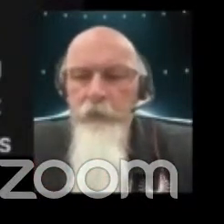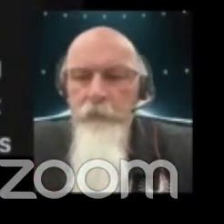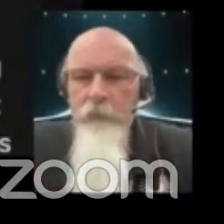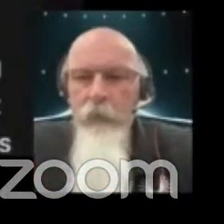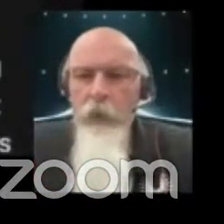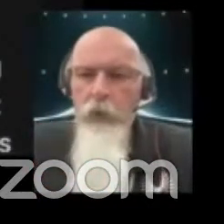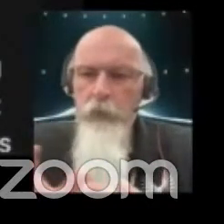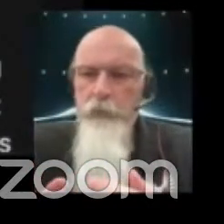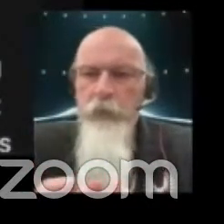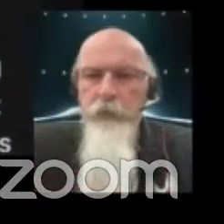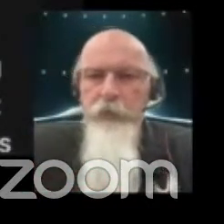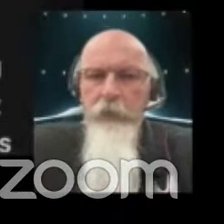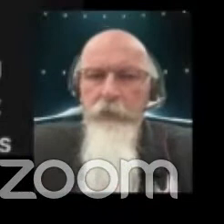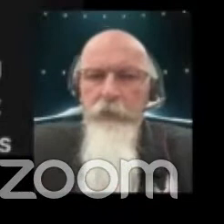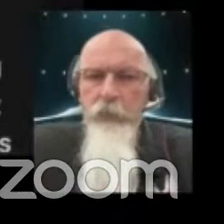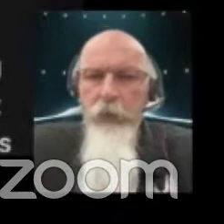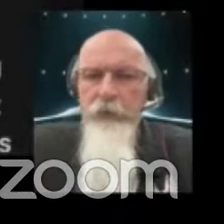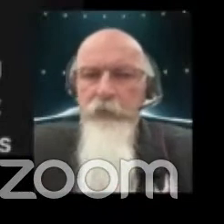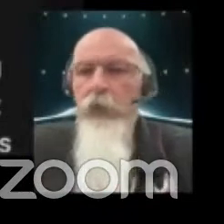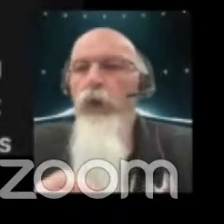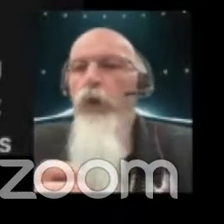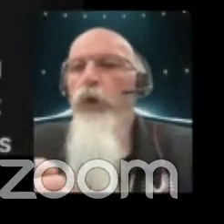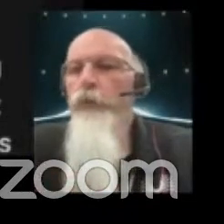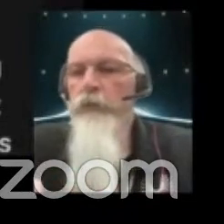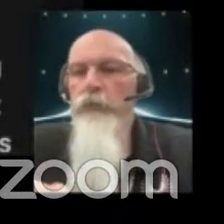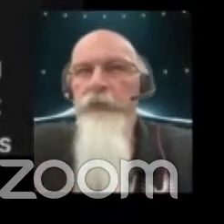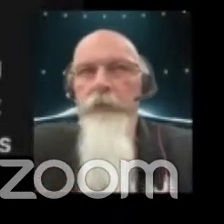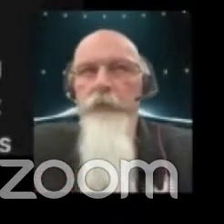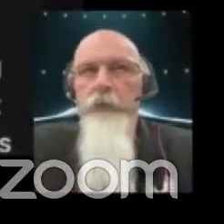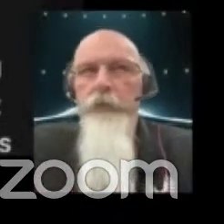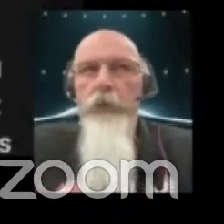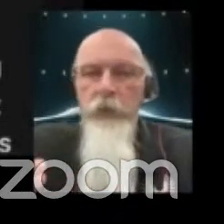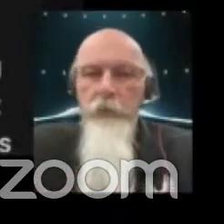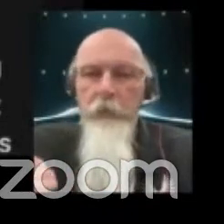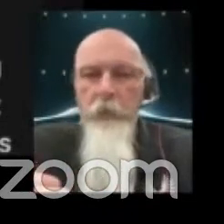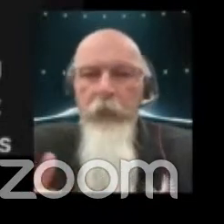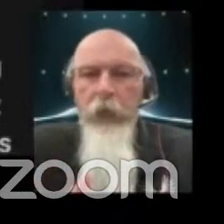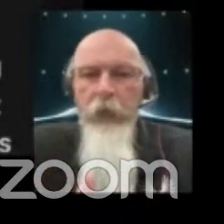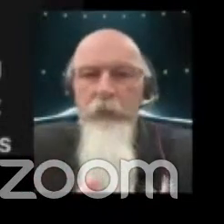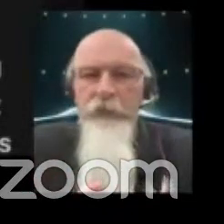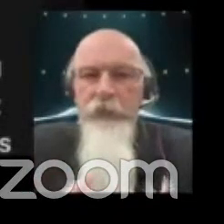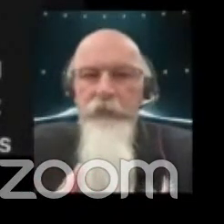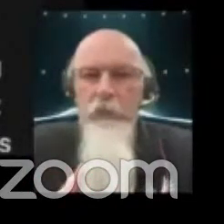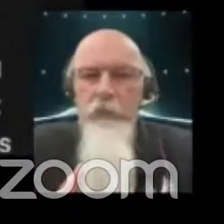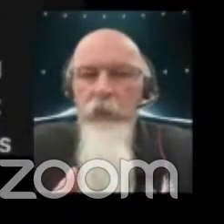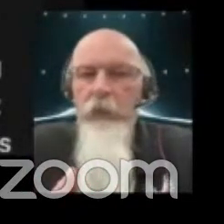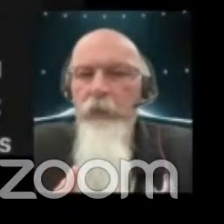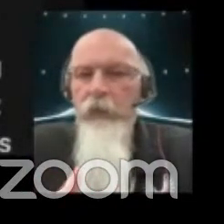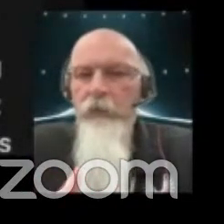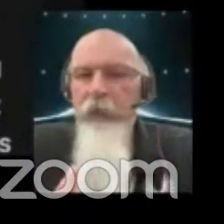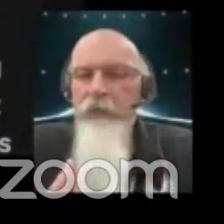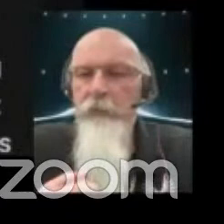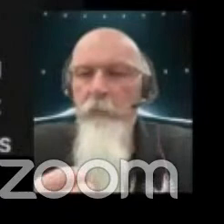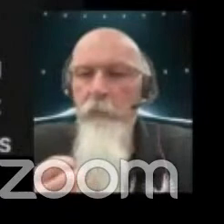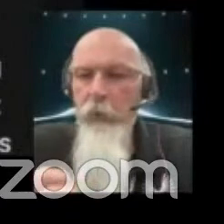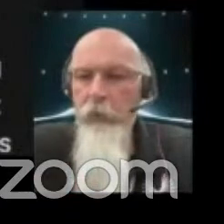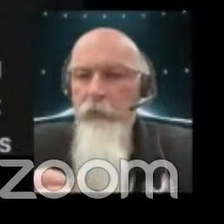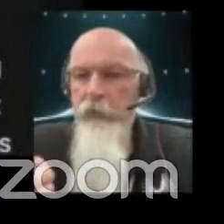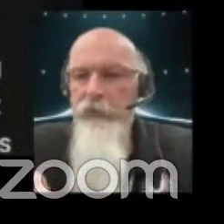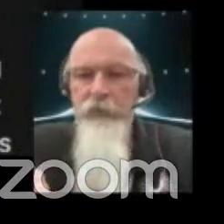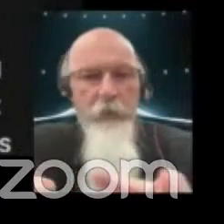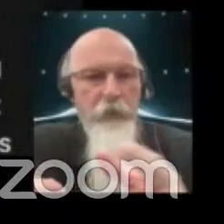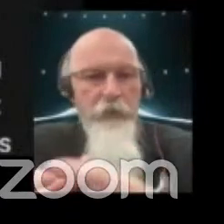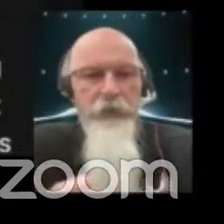those ethics who's put those standards in places who are the researchers who are the people Behind These systems that are actually